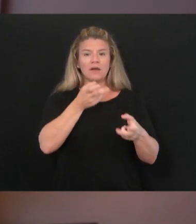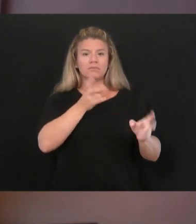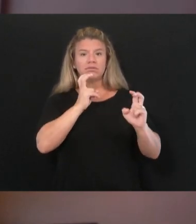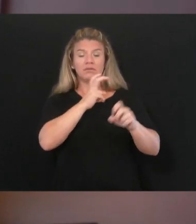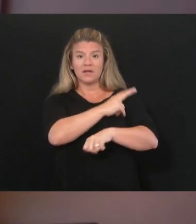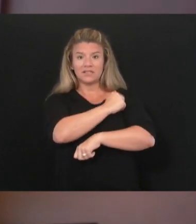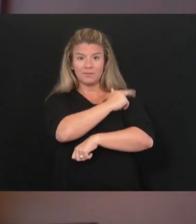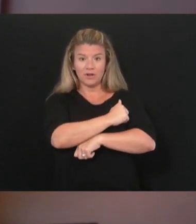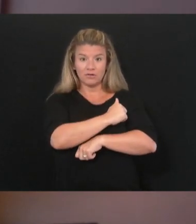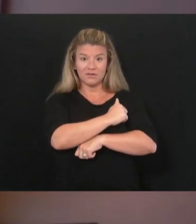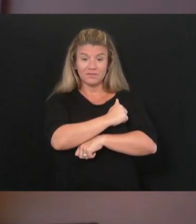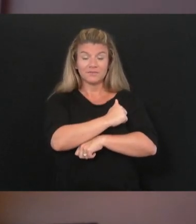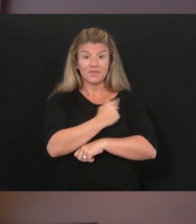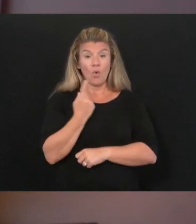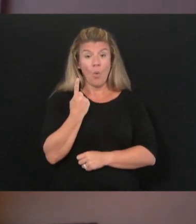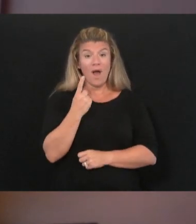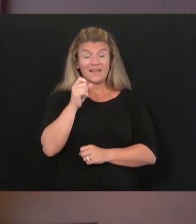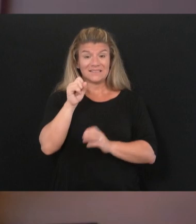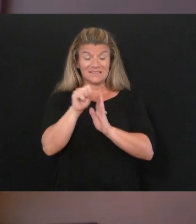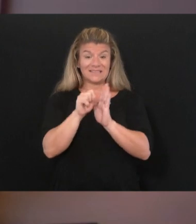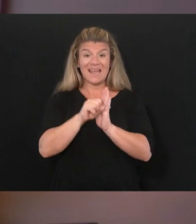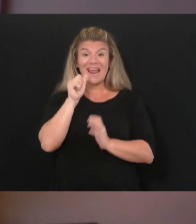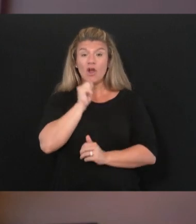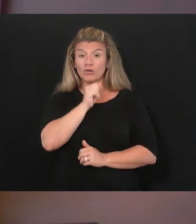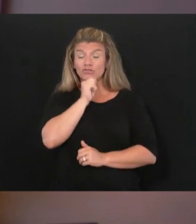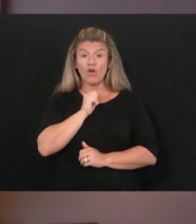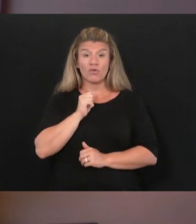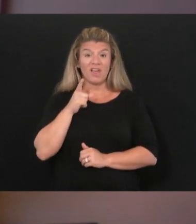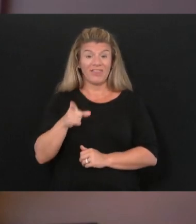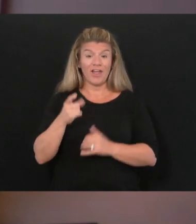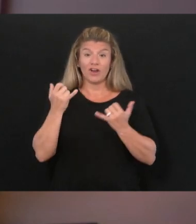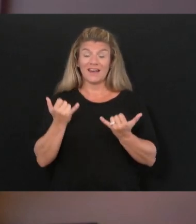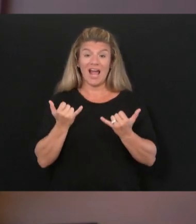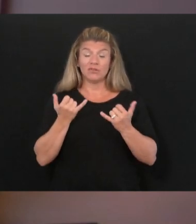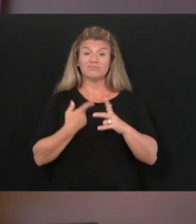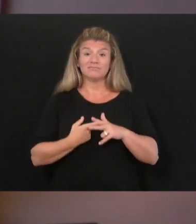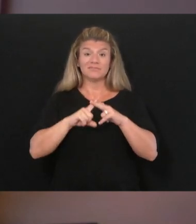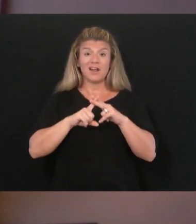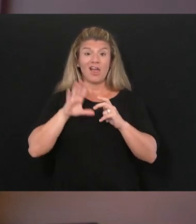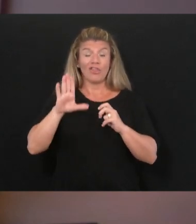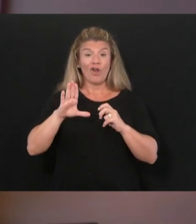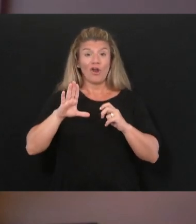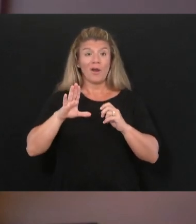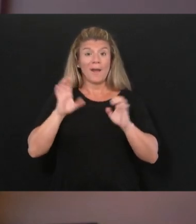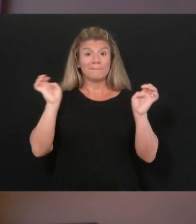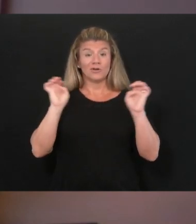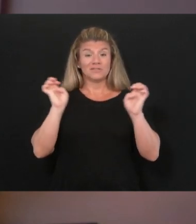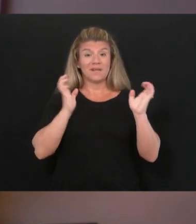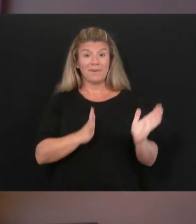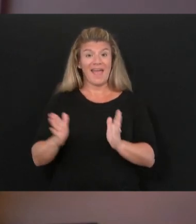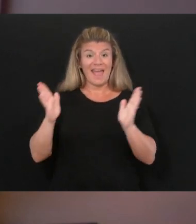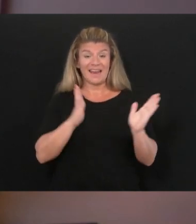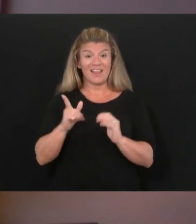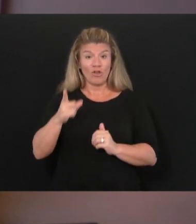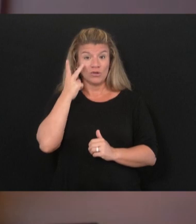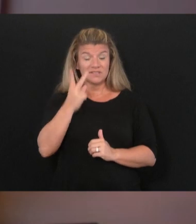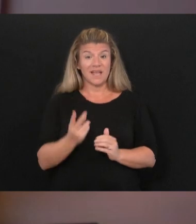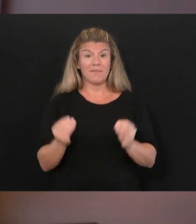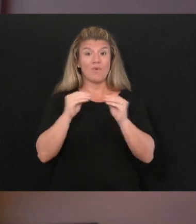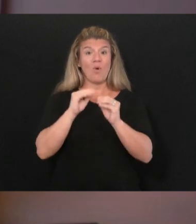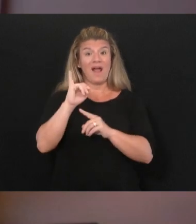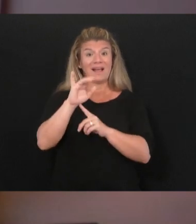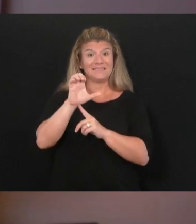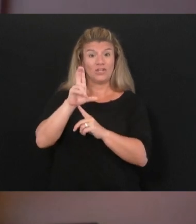And one state, Arizona, has activated their emergency plan because they are seeing more people in the ICUs than they've